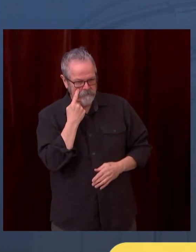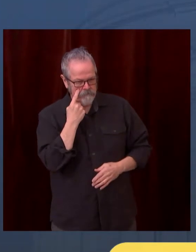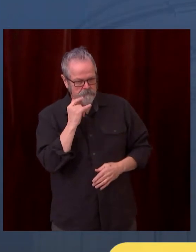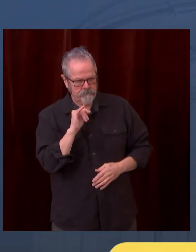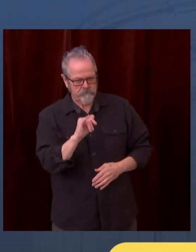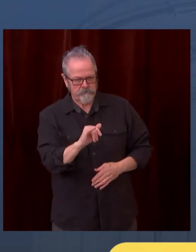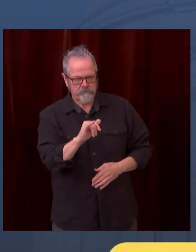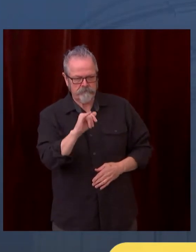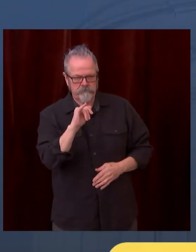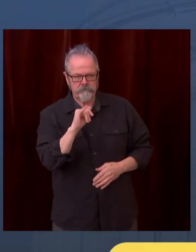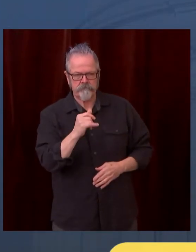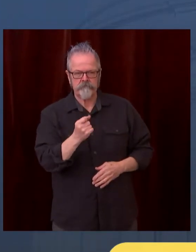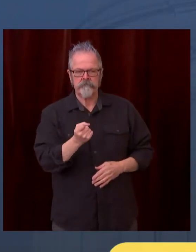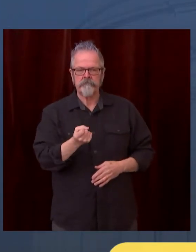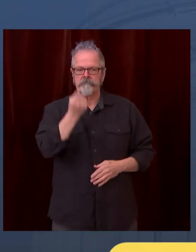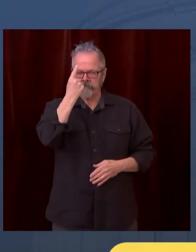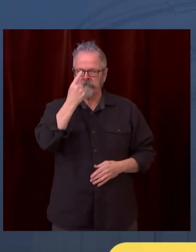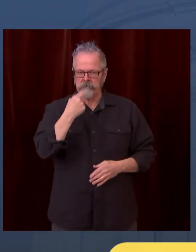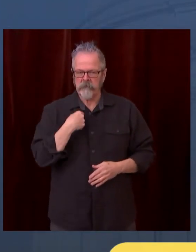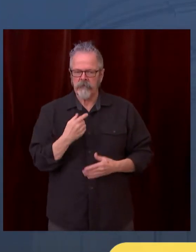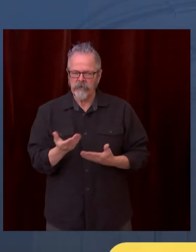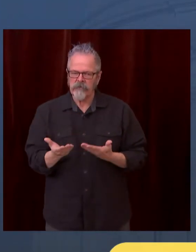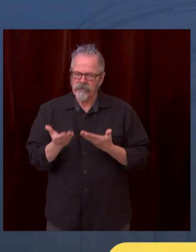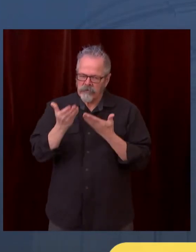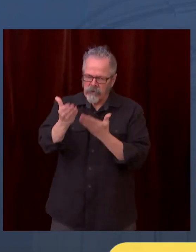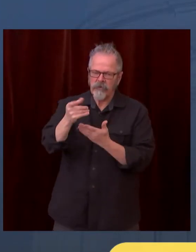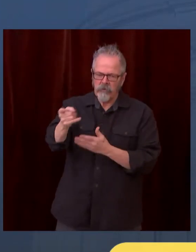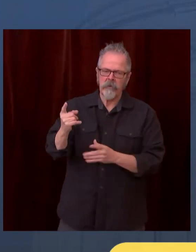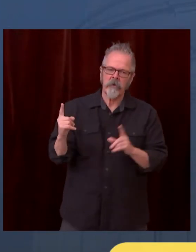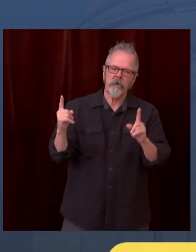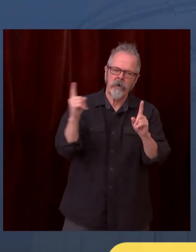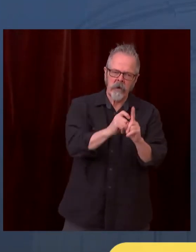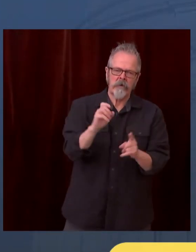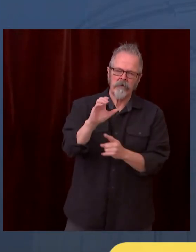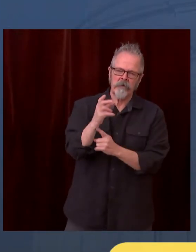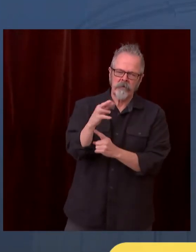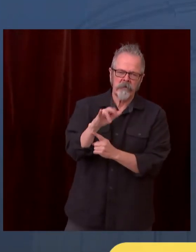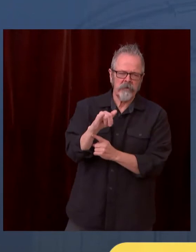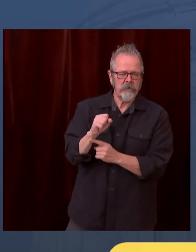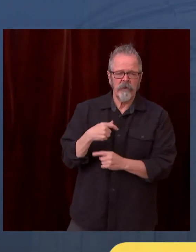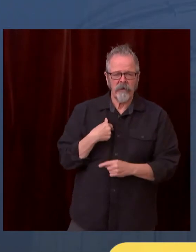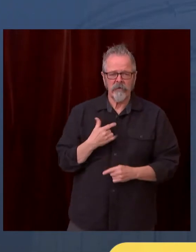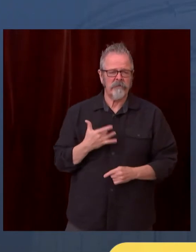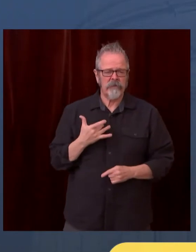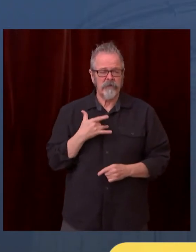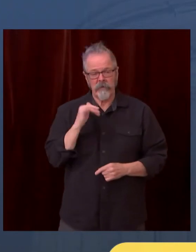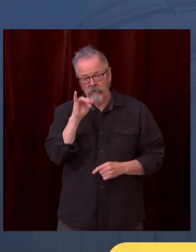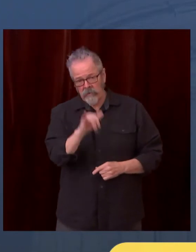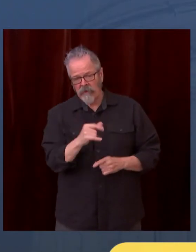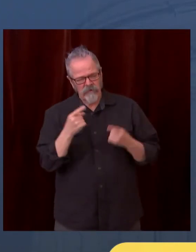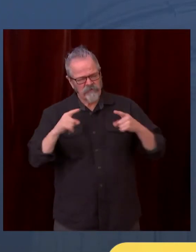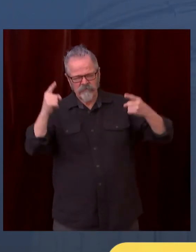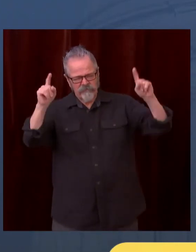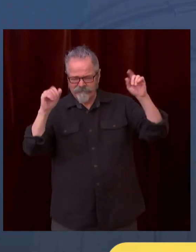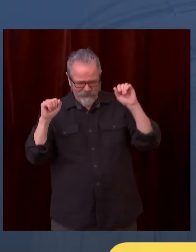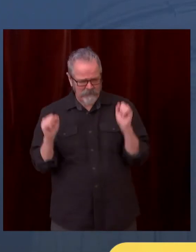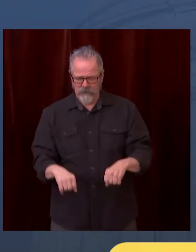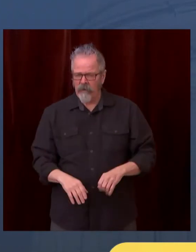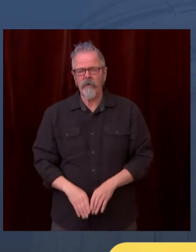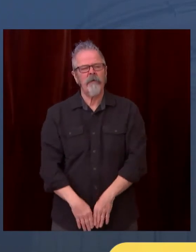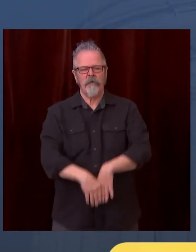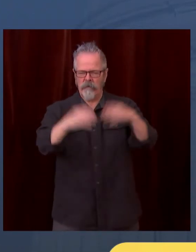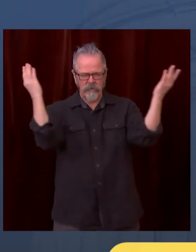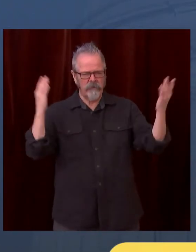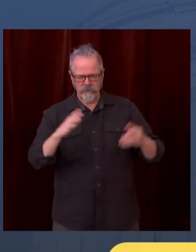continued movement of opening our schools using hybrid systems that fit the circumstances of individual schools.